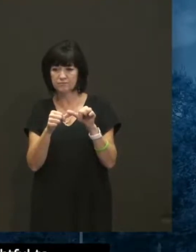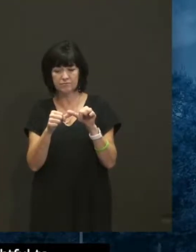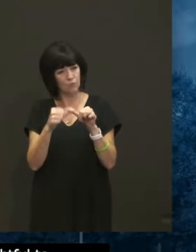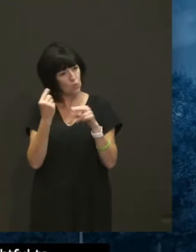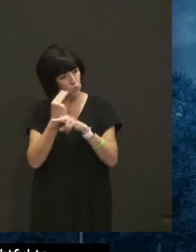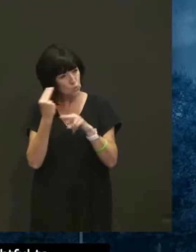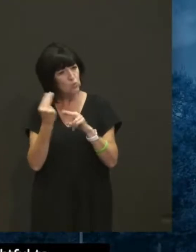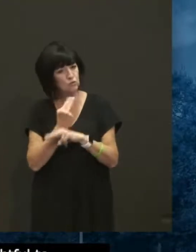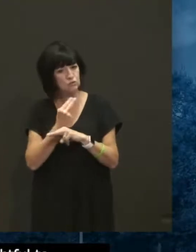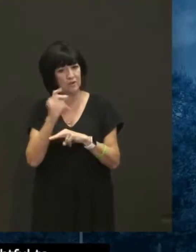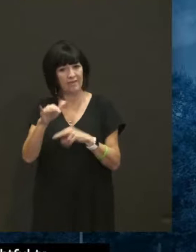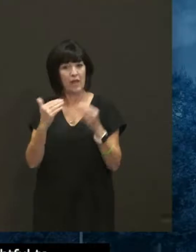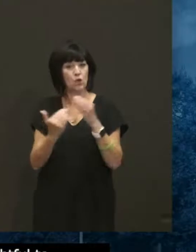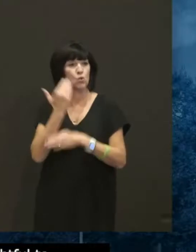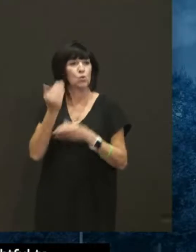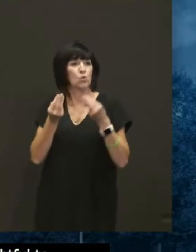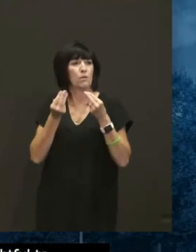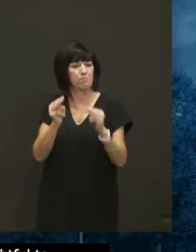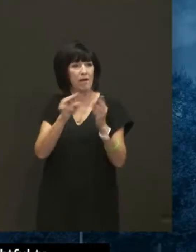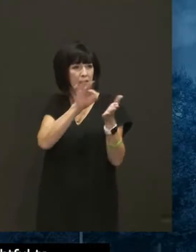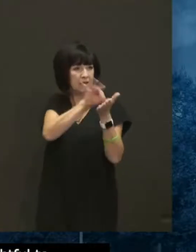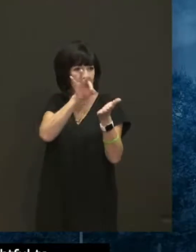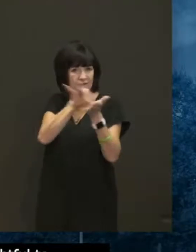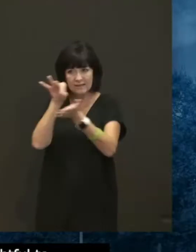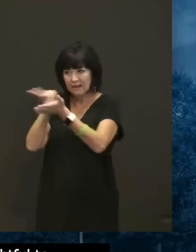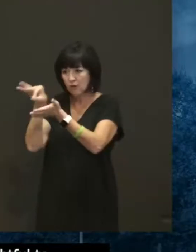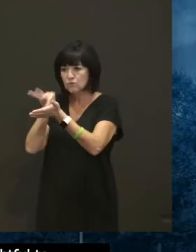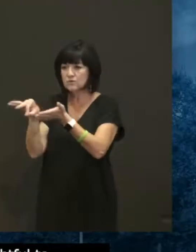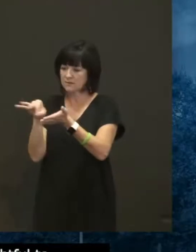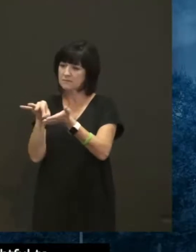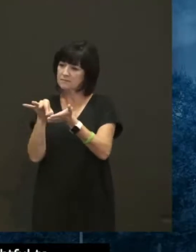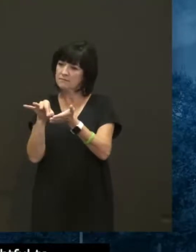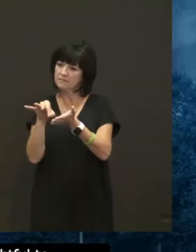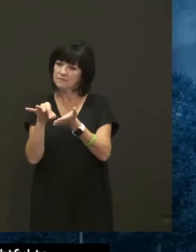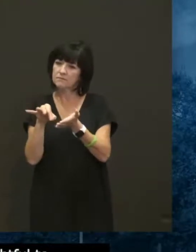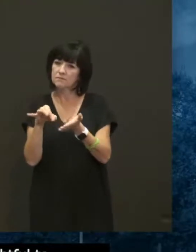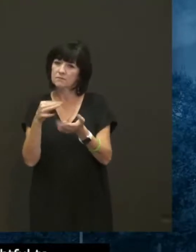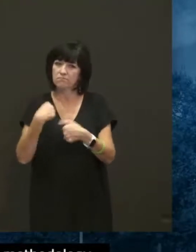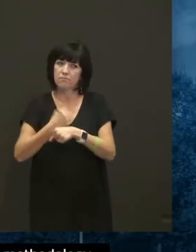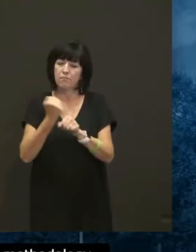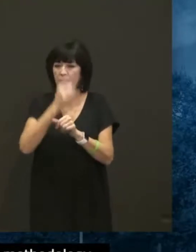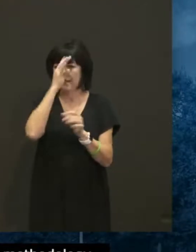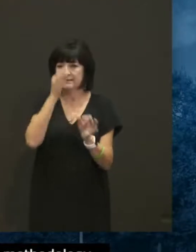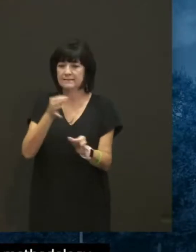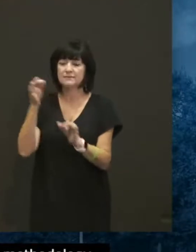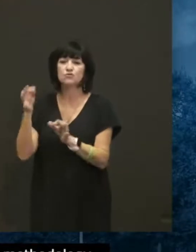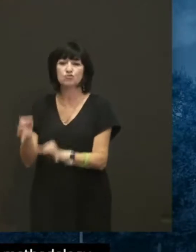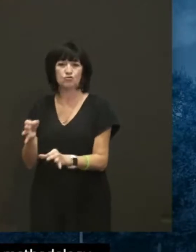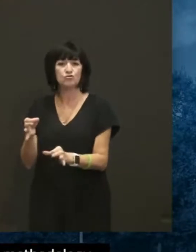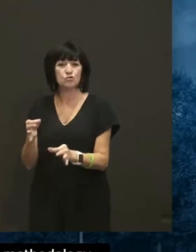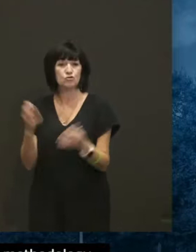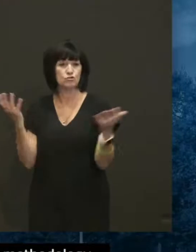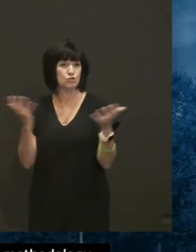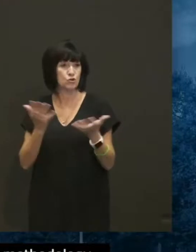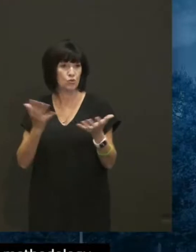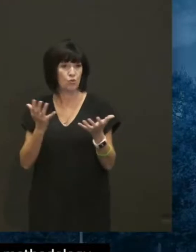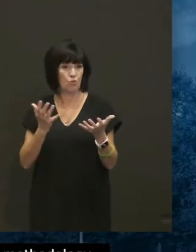use this new methodology and kind of make determinations about what it should signal and when.